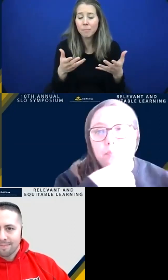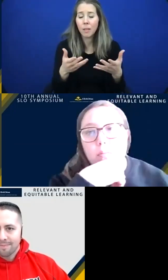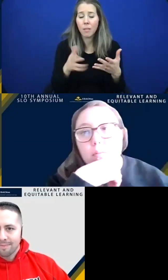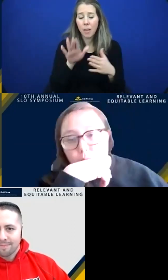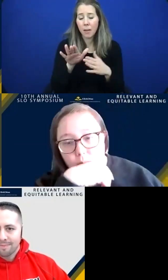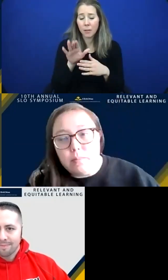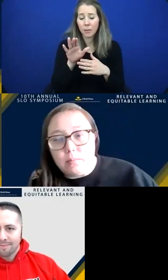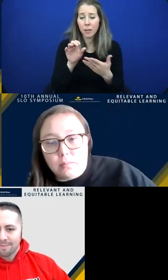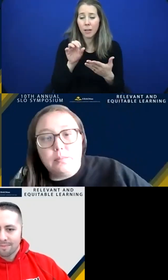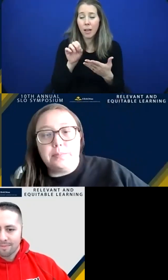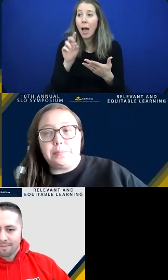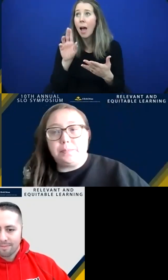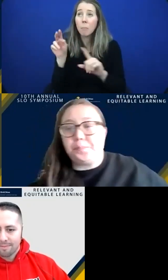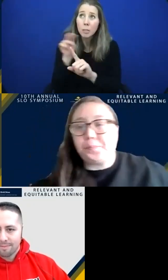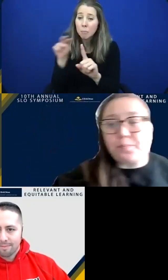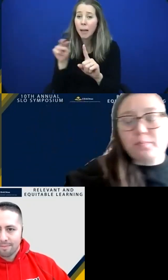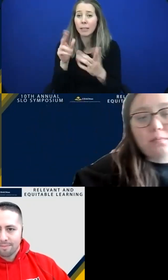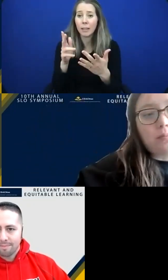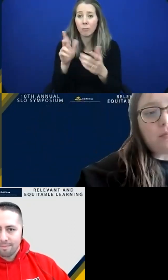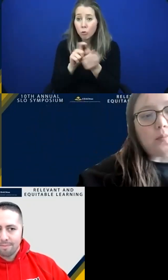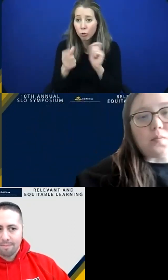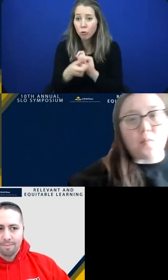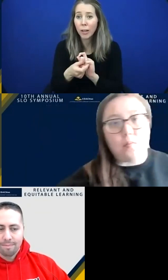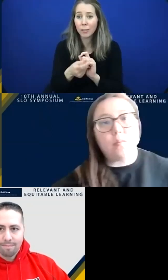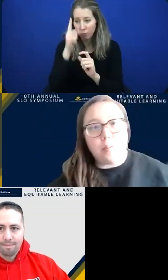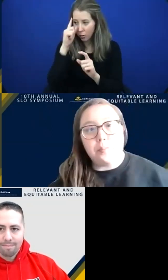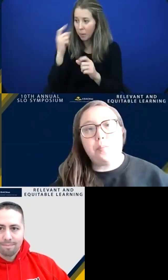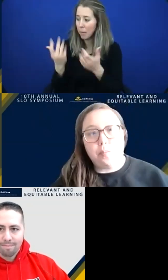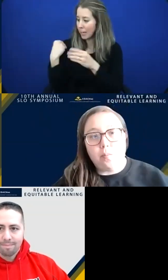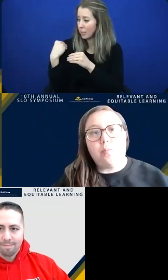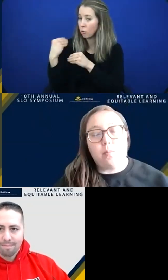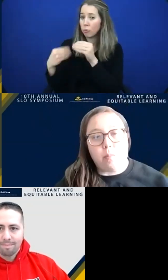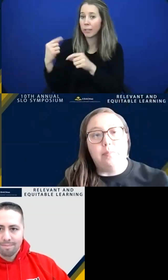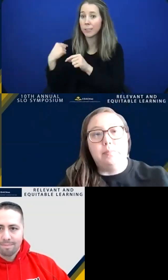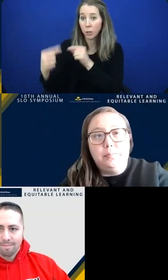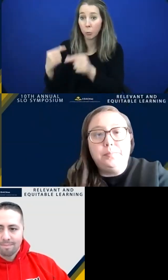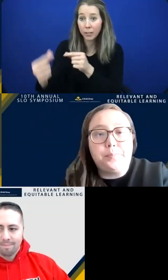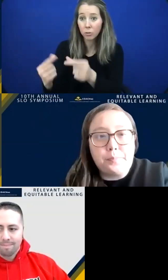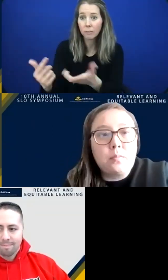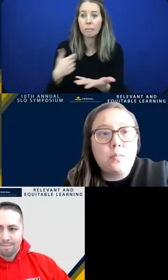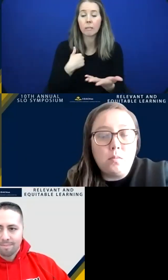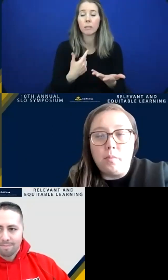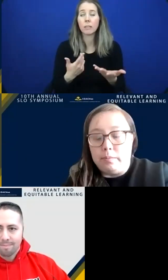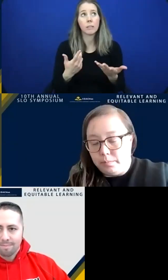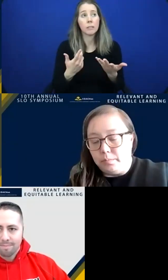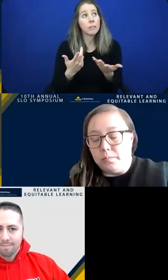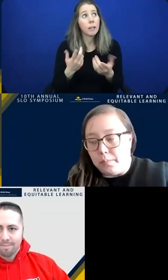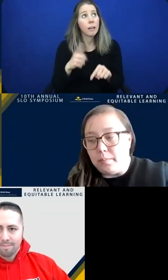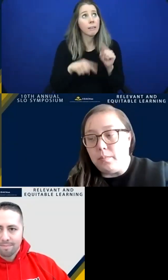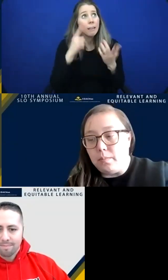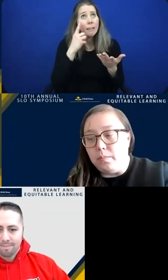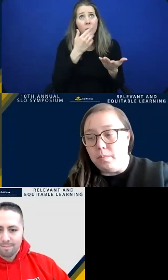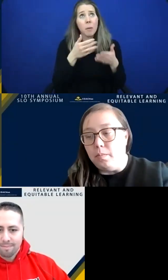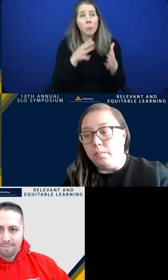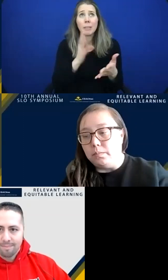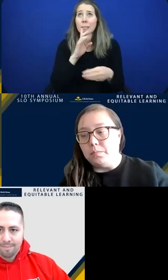outlook, make across generations. You know, that's what we're about. I can't think of a better way to talk about